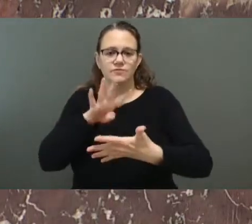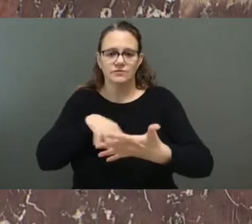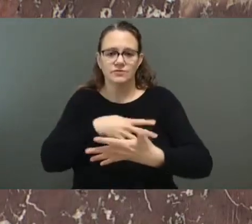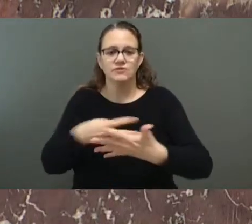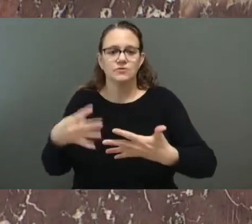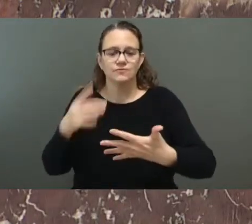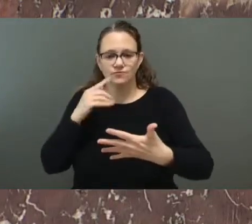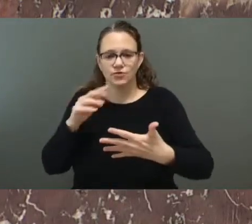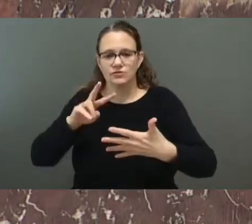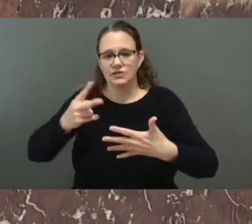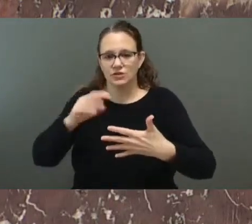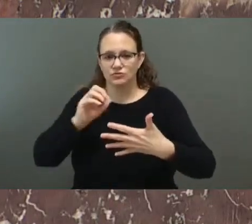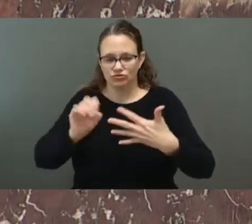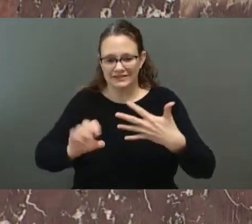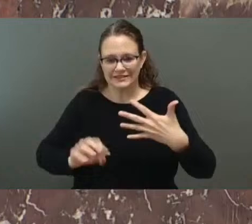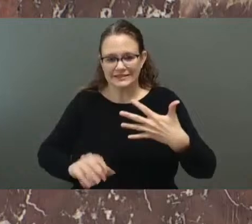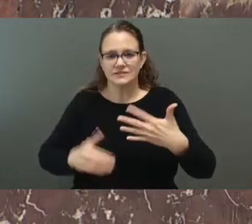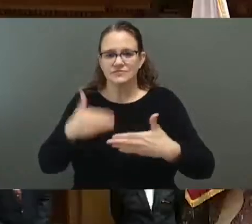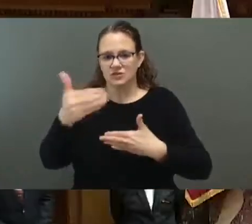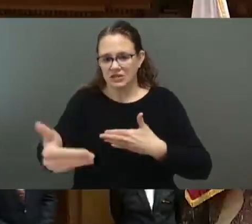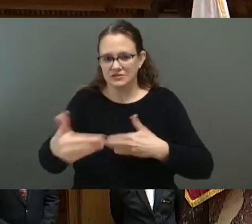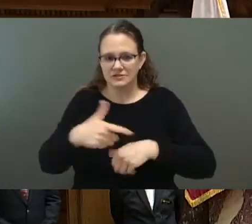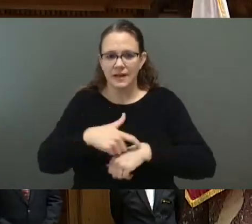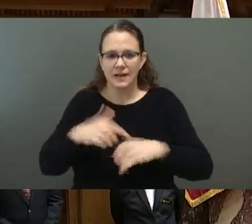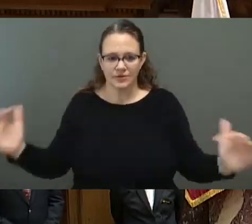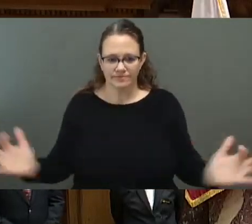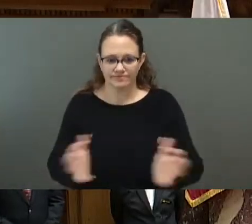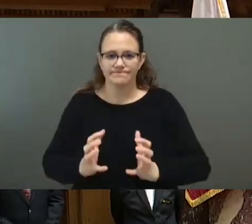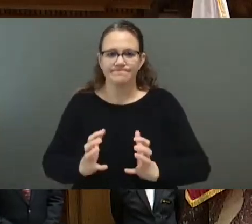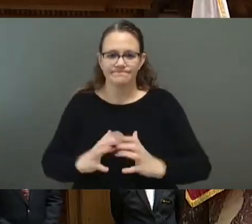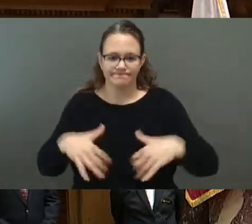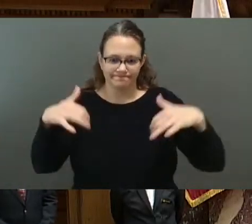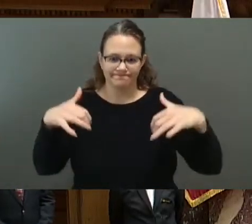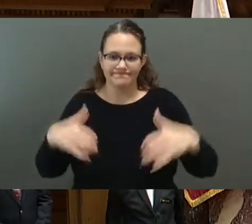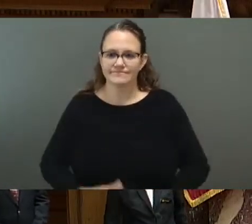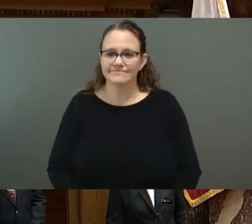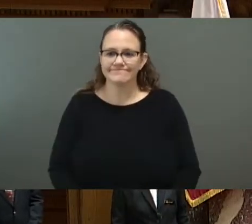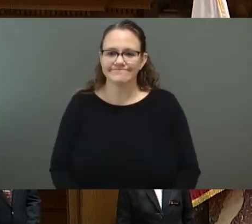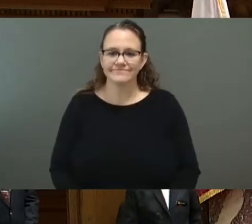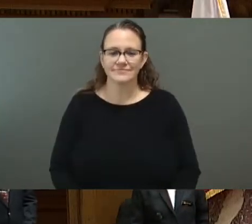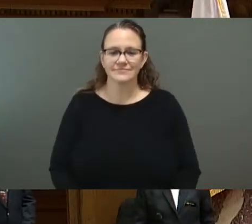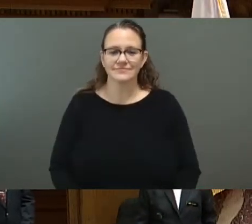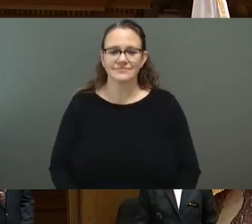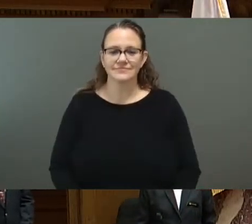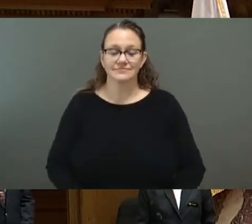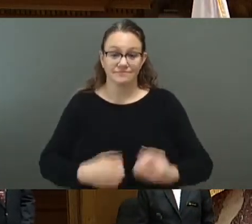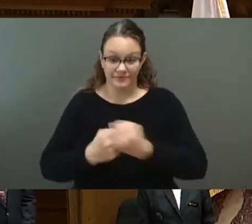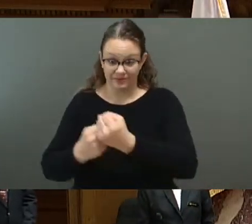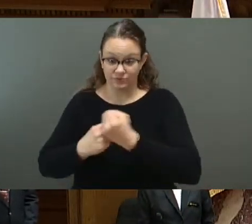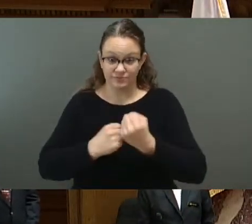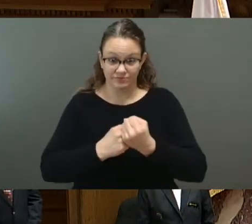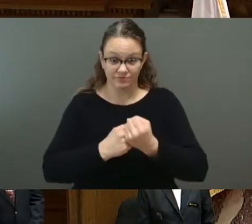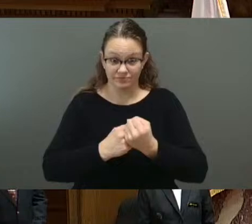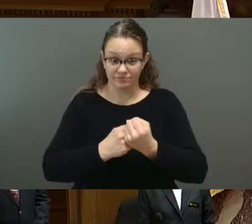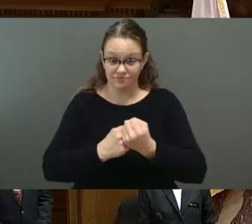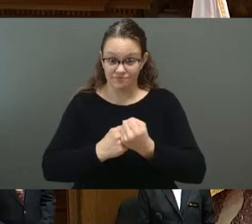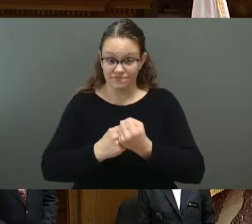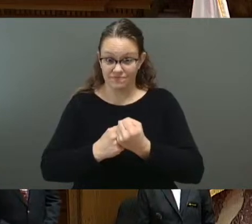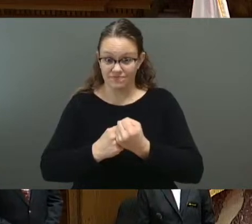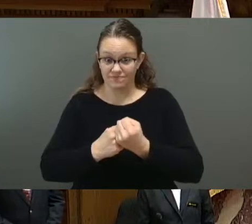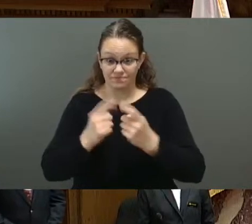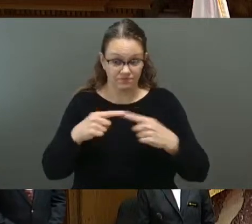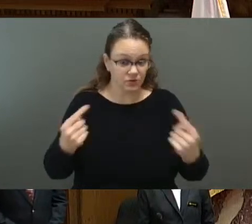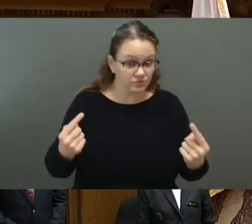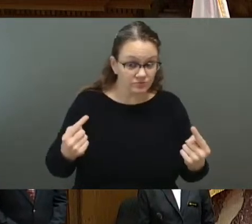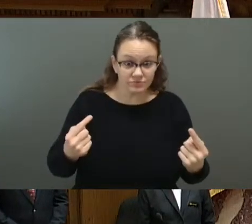the next sitting of the House after today. You have heard the question. All those in favour indicate aye. Aye. Opposed? Motion carried.